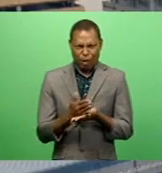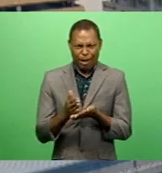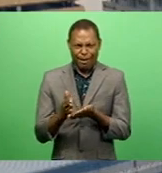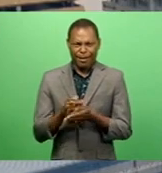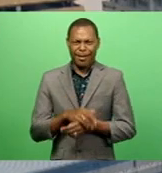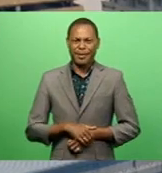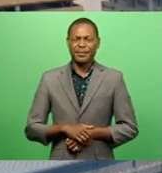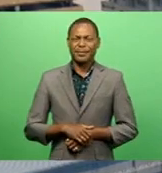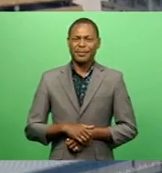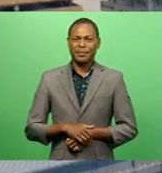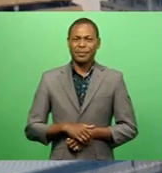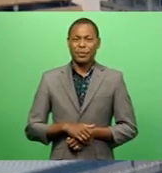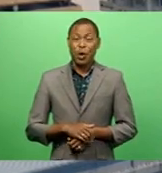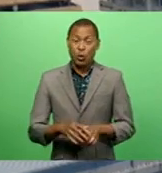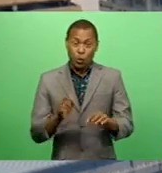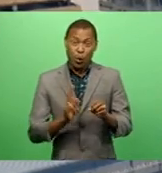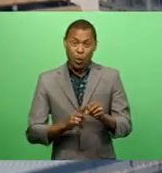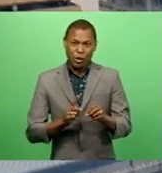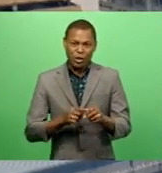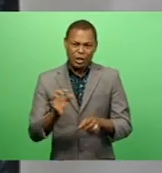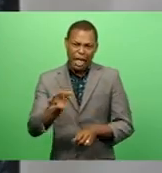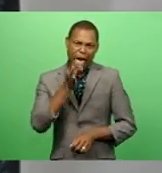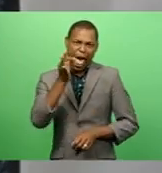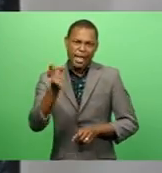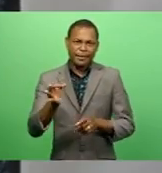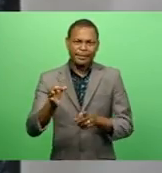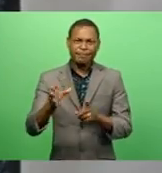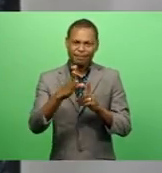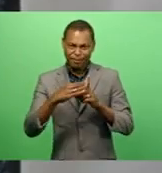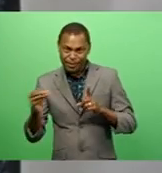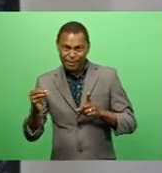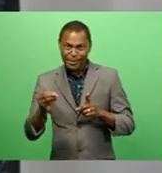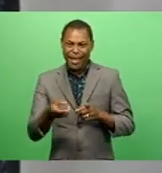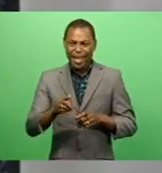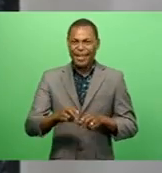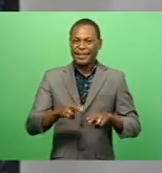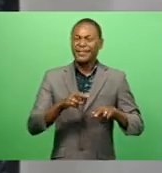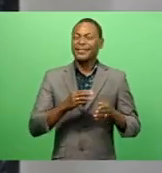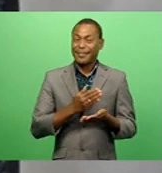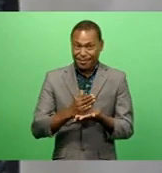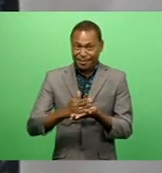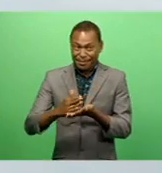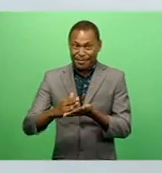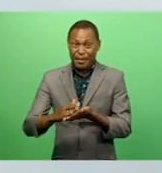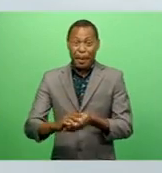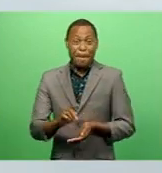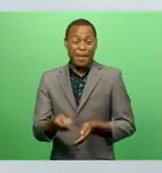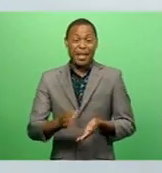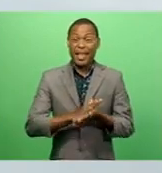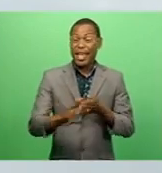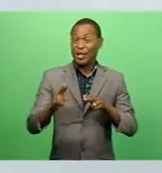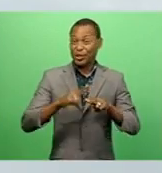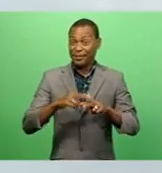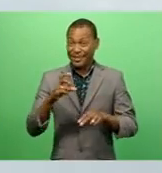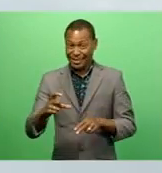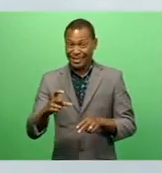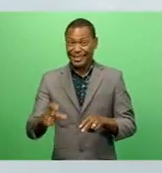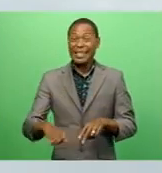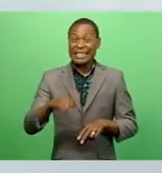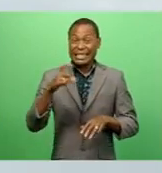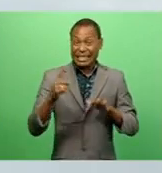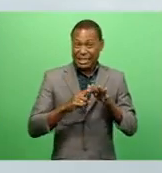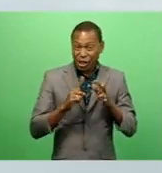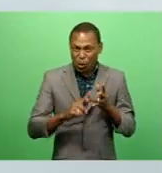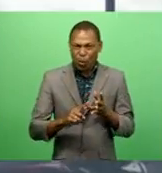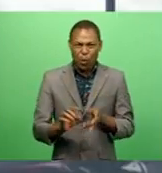has sent questions to Kina Securities and the FNPF. However, HFC Chief Executive Rakesh Ram says he is not